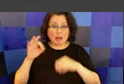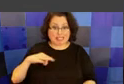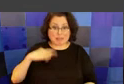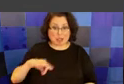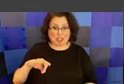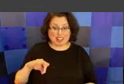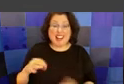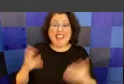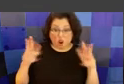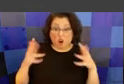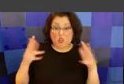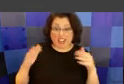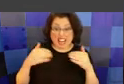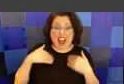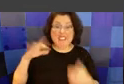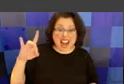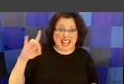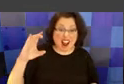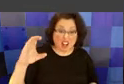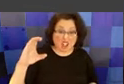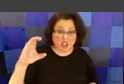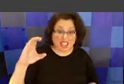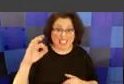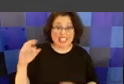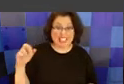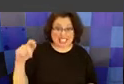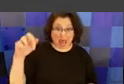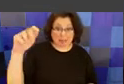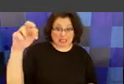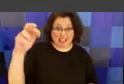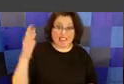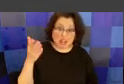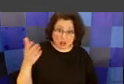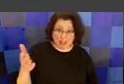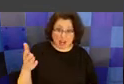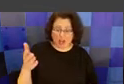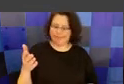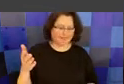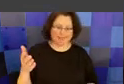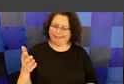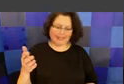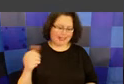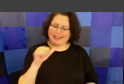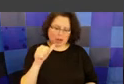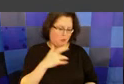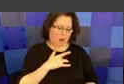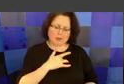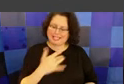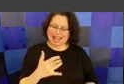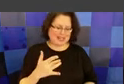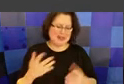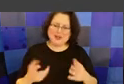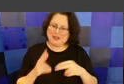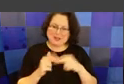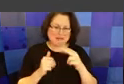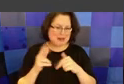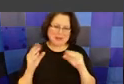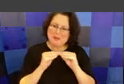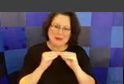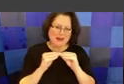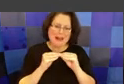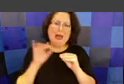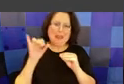across the city that already exist to maintain, so it's unlikely that they would be building new ones, especially one of that magnitude. The good